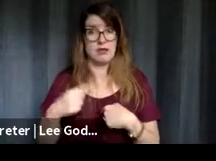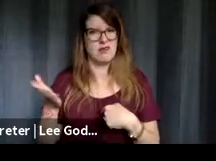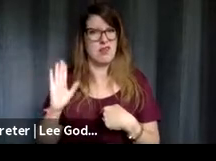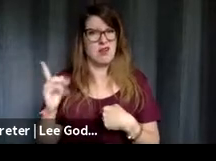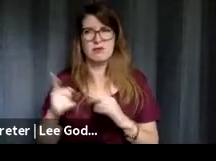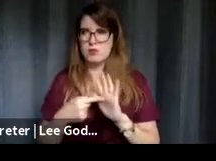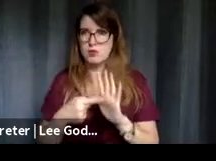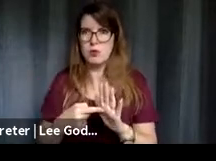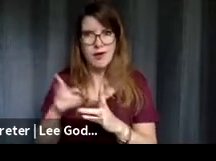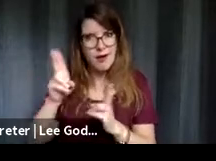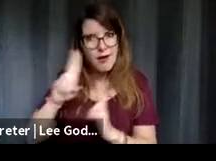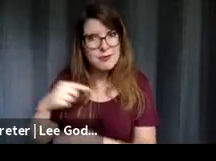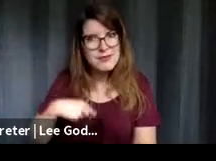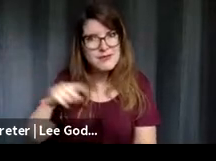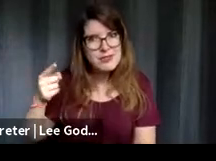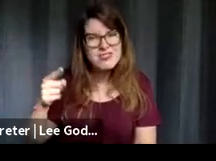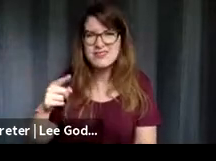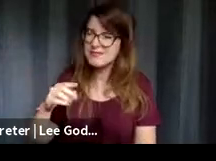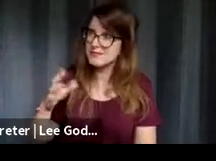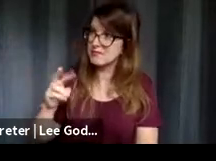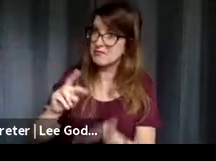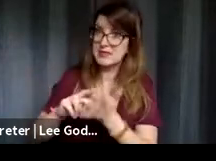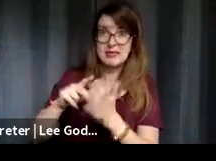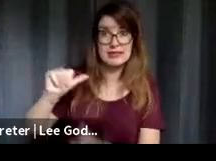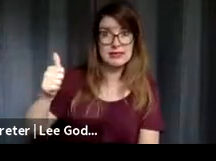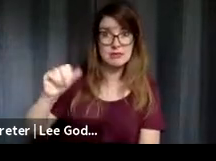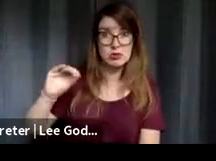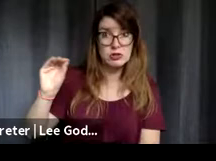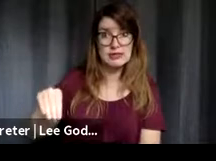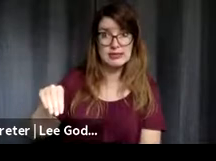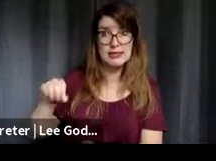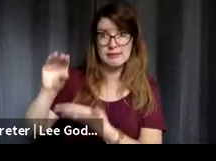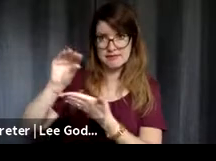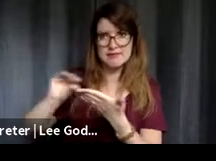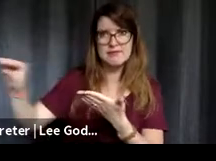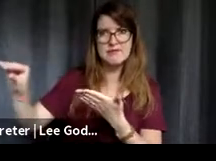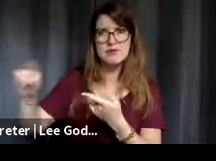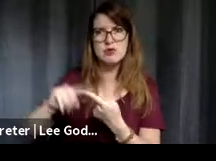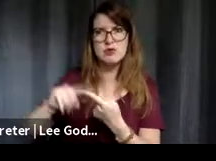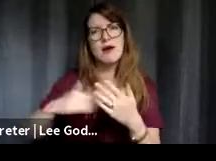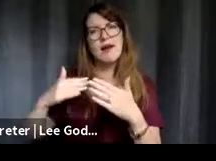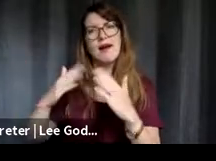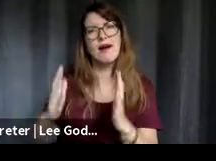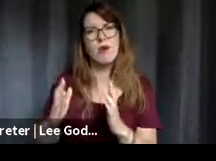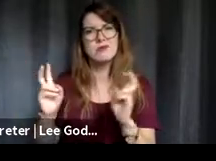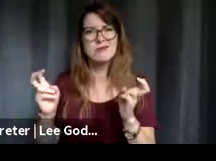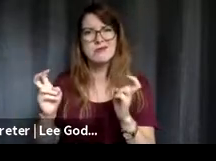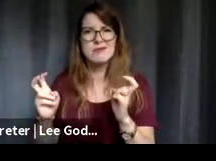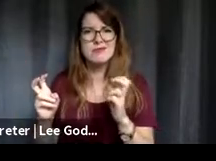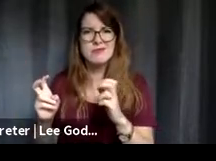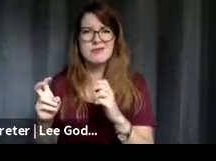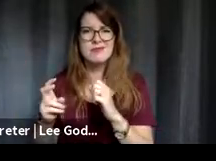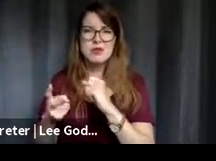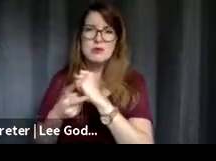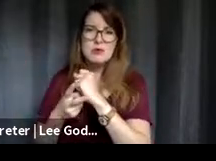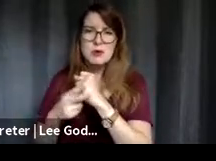by honoring me first, take the first tithe or 10% that I've given and redirect it to my house, to the storehouse, which is in the local